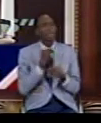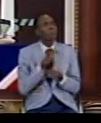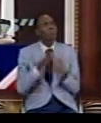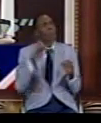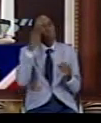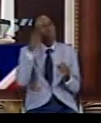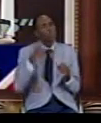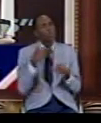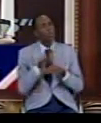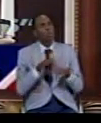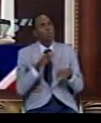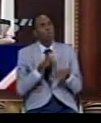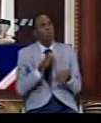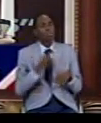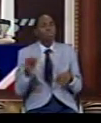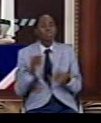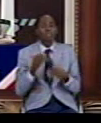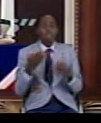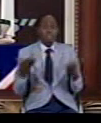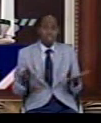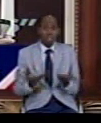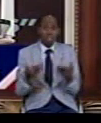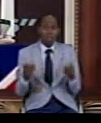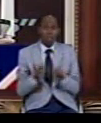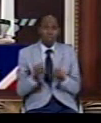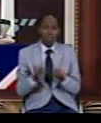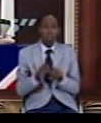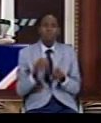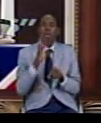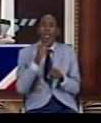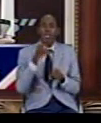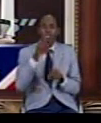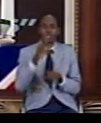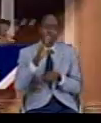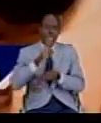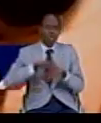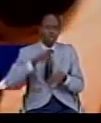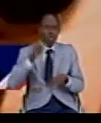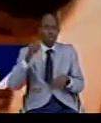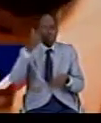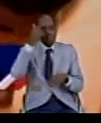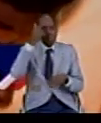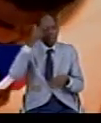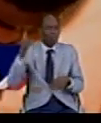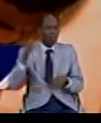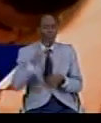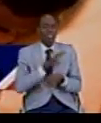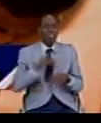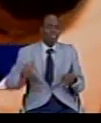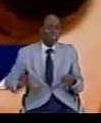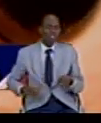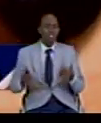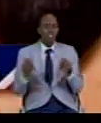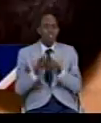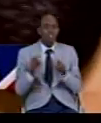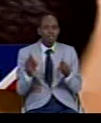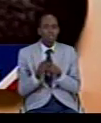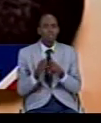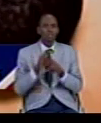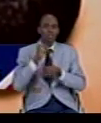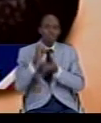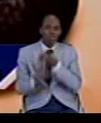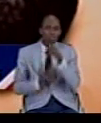Here is your calling. Even hereunto were ye called, because Christ also suffered for